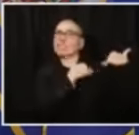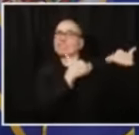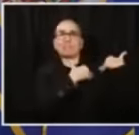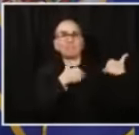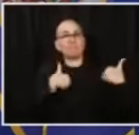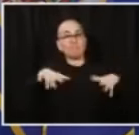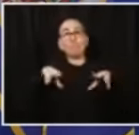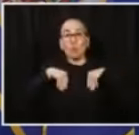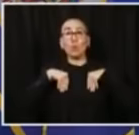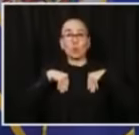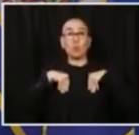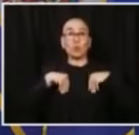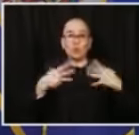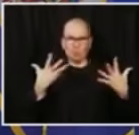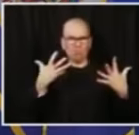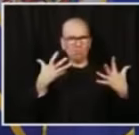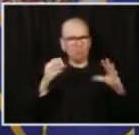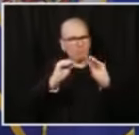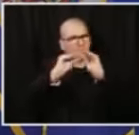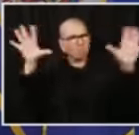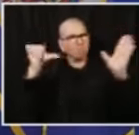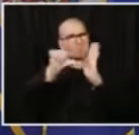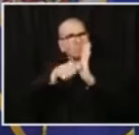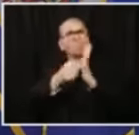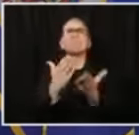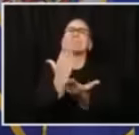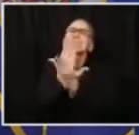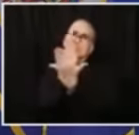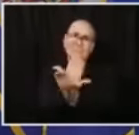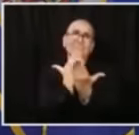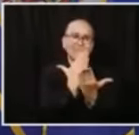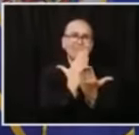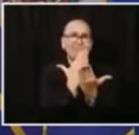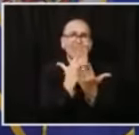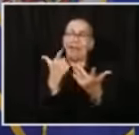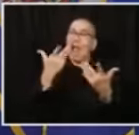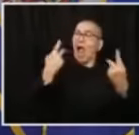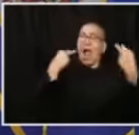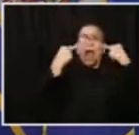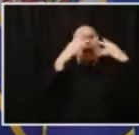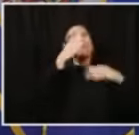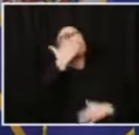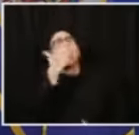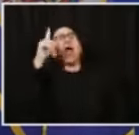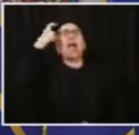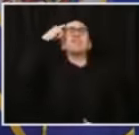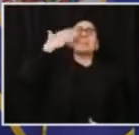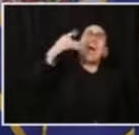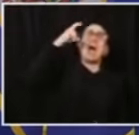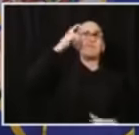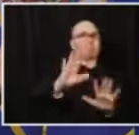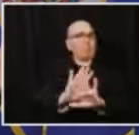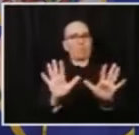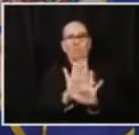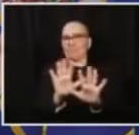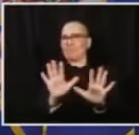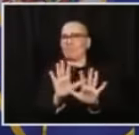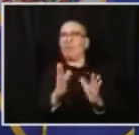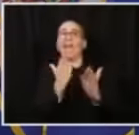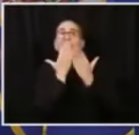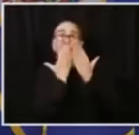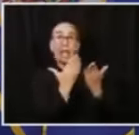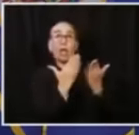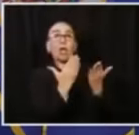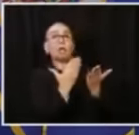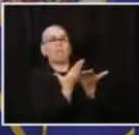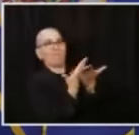The responsibility and the thanks goes to the people you've just heard from Chris Ayresman, from Jan Malcolm, from countless people who are out there,